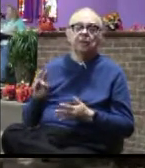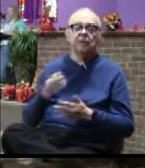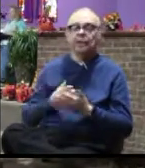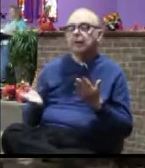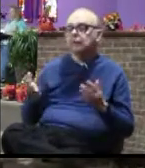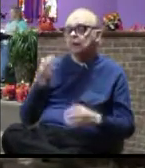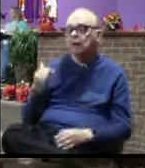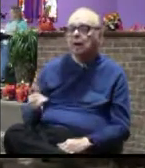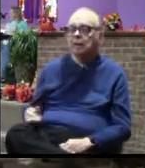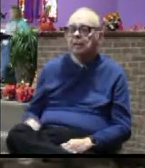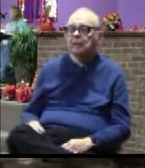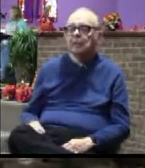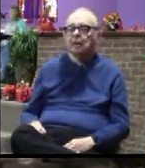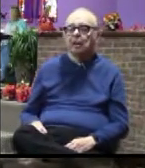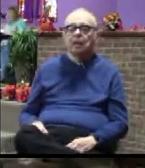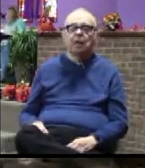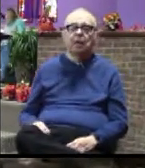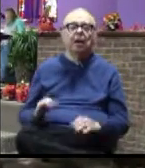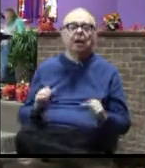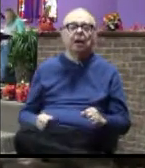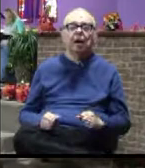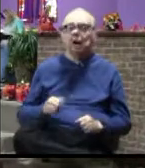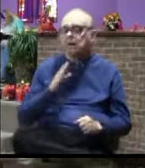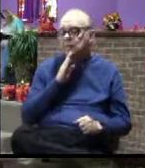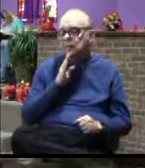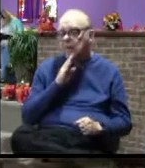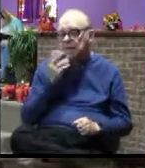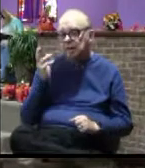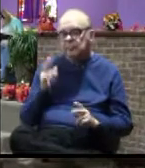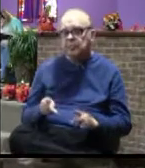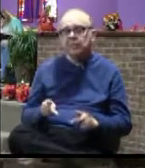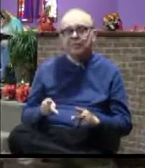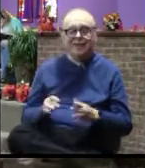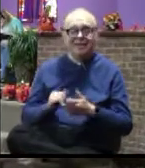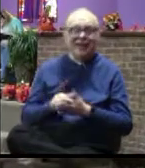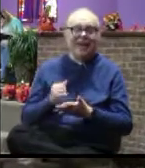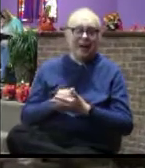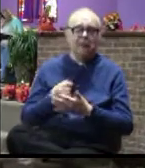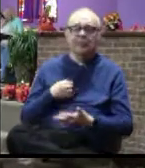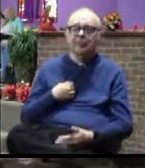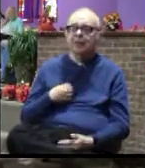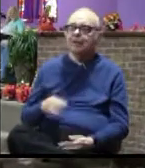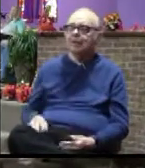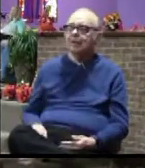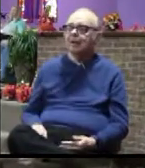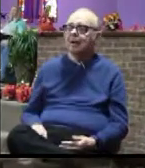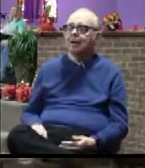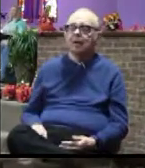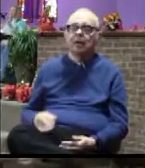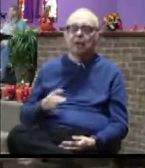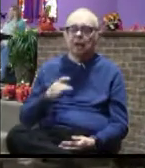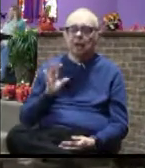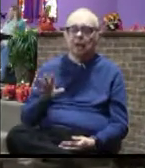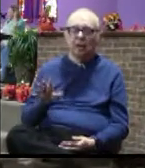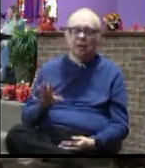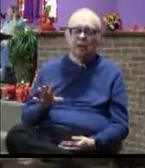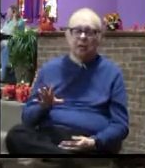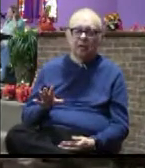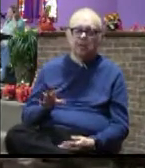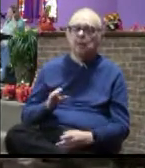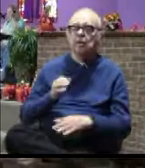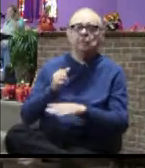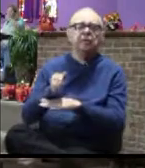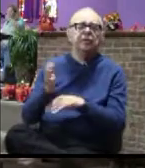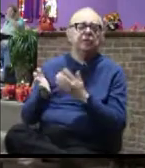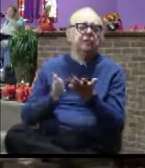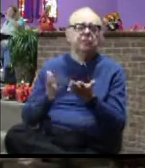you want to know why so I can talk to whoever it is that's ringing me out I don't like going to these